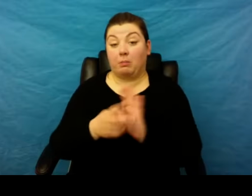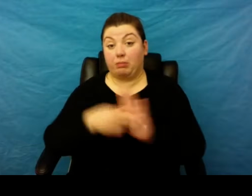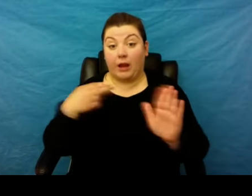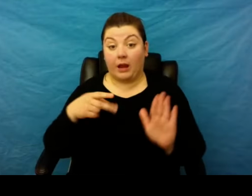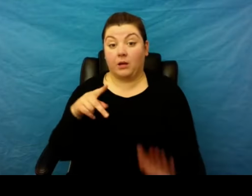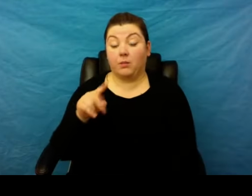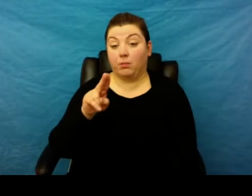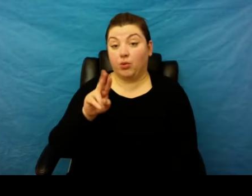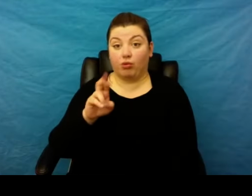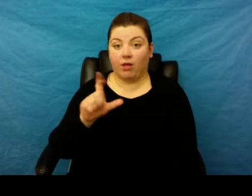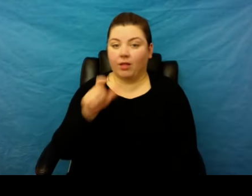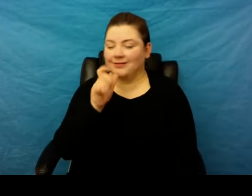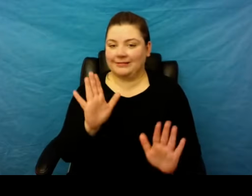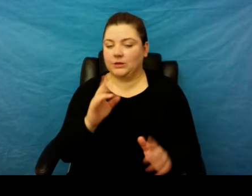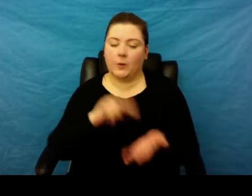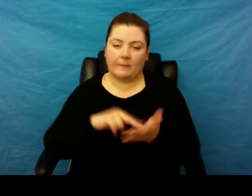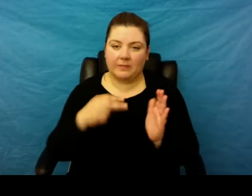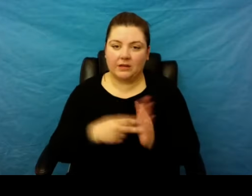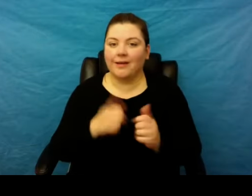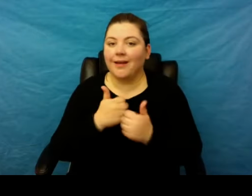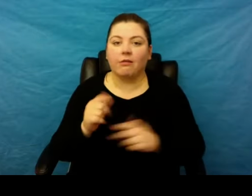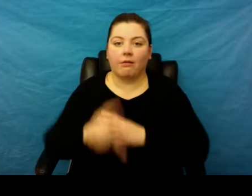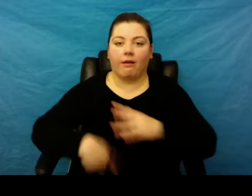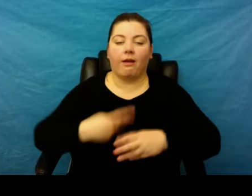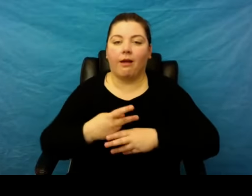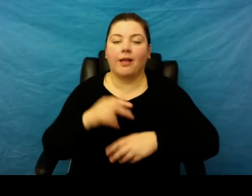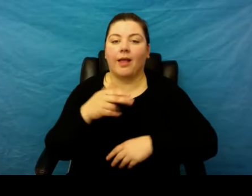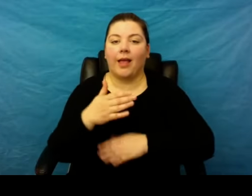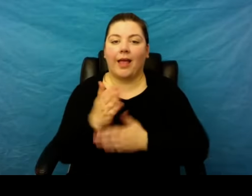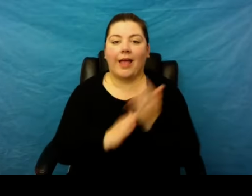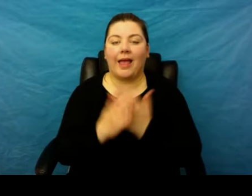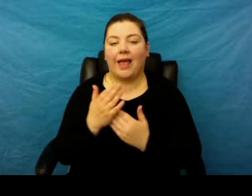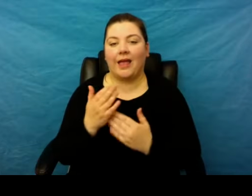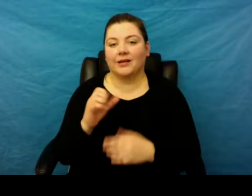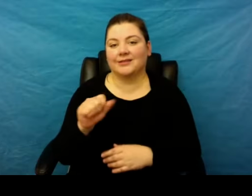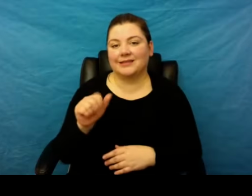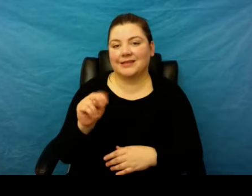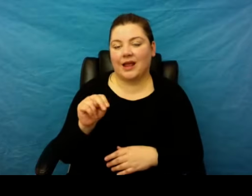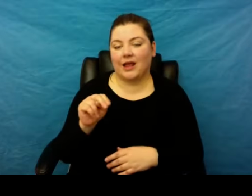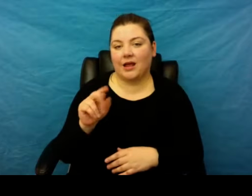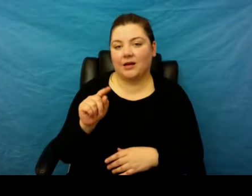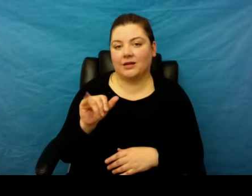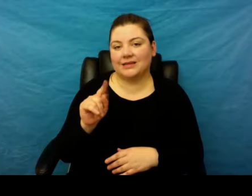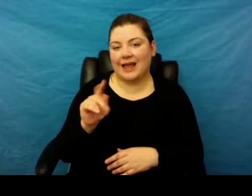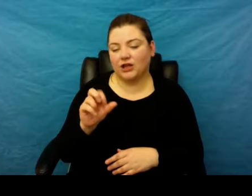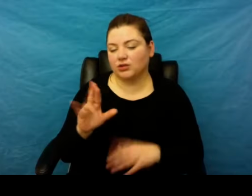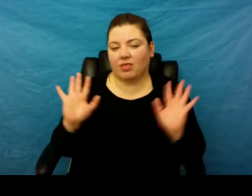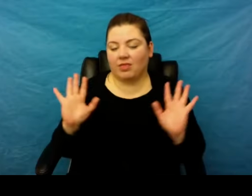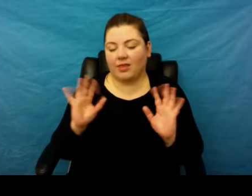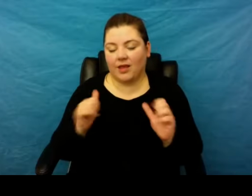sanitizers. That is completely enough. What about thoughts around herd immunity, like in the